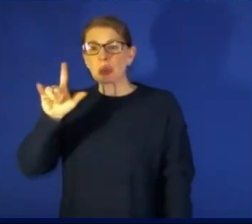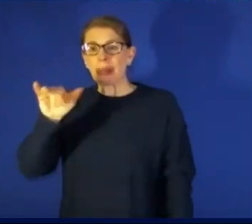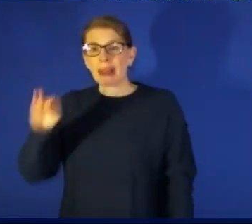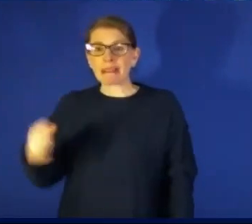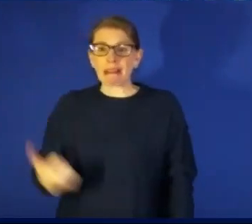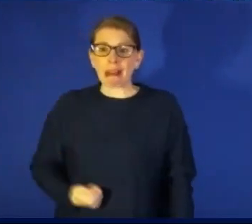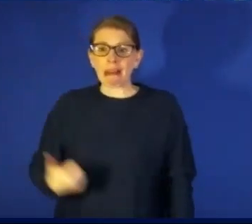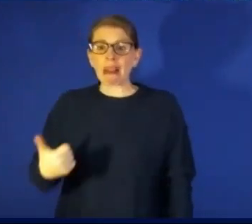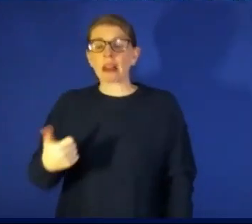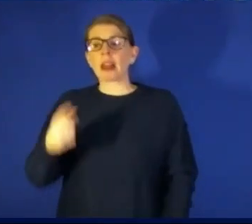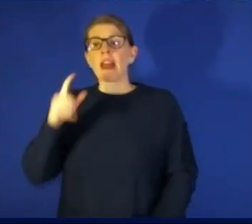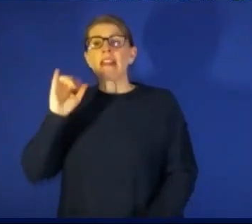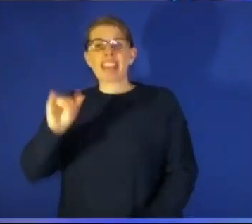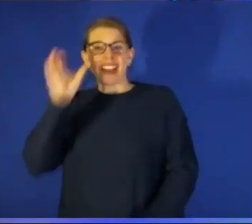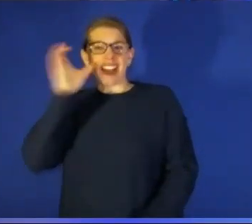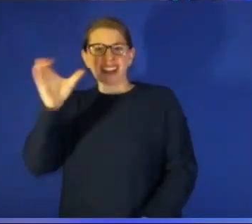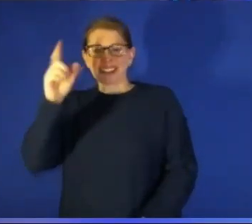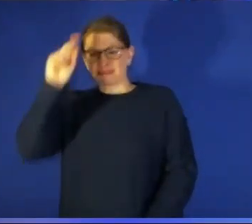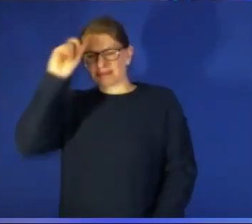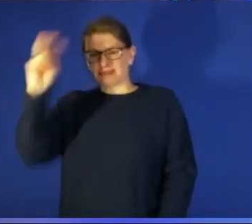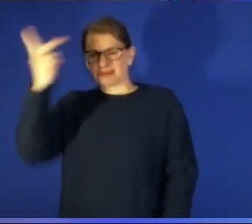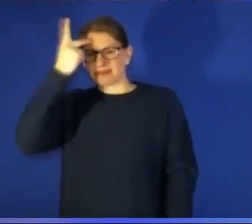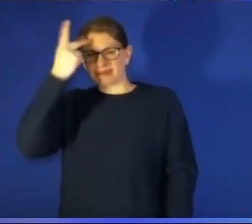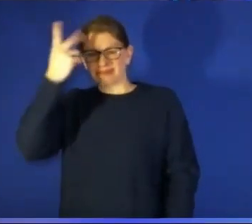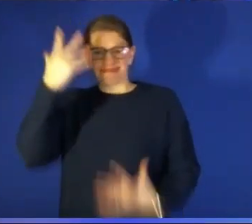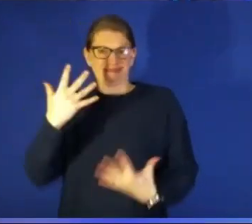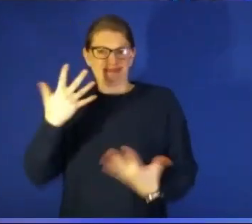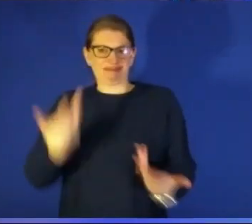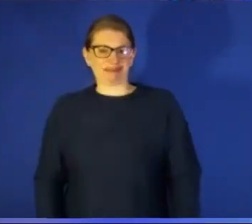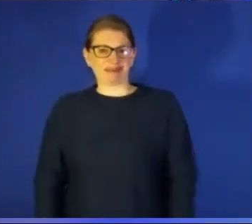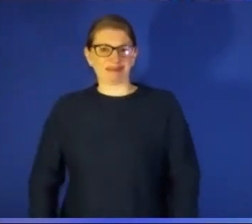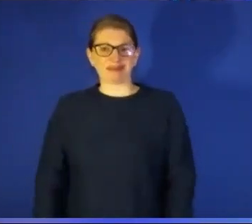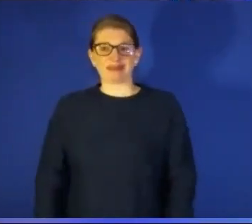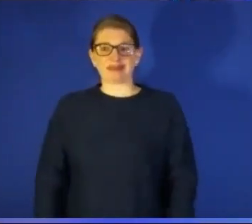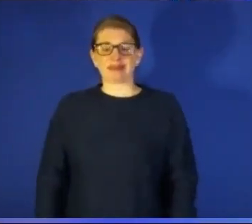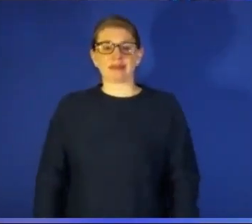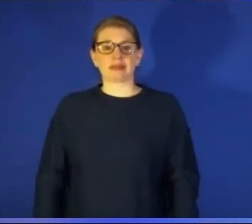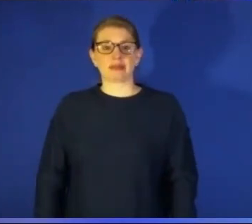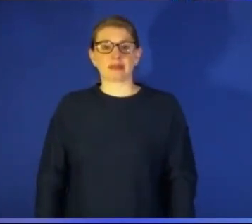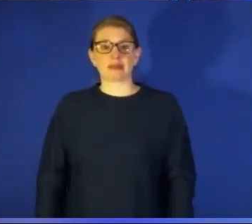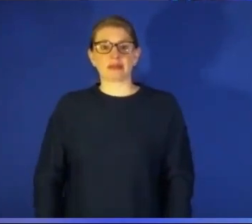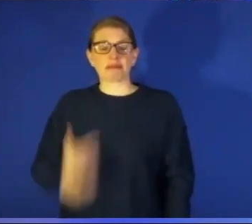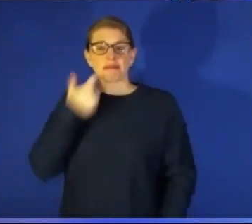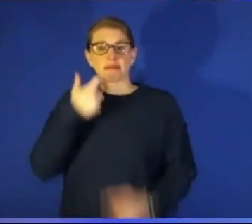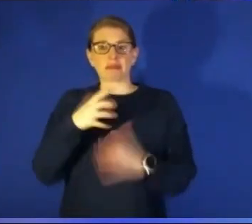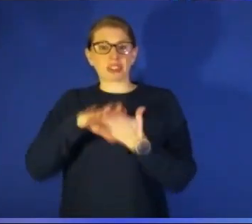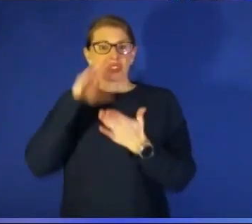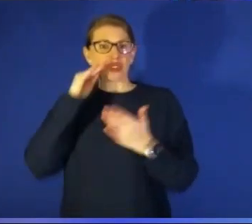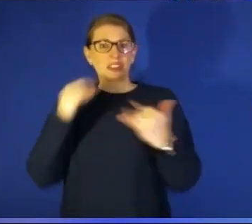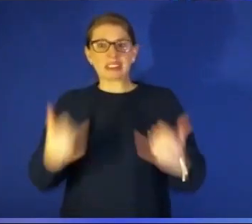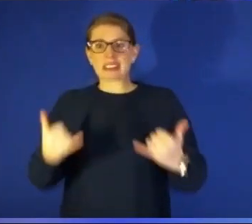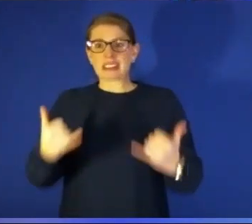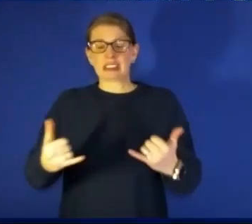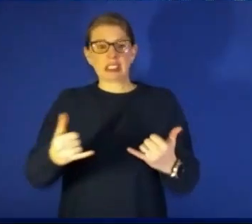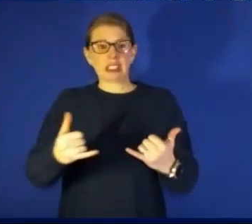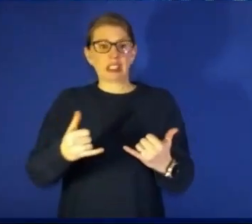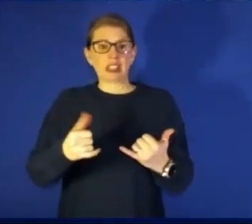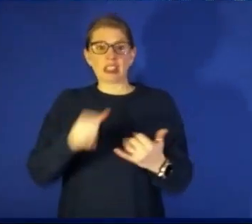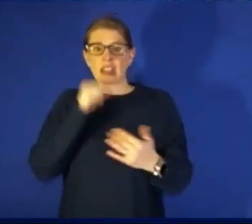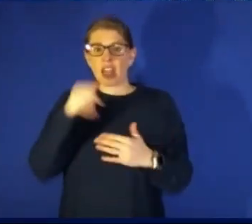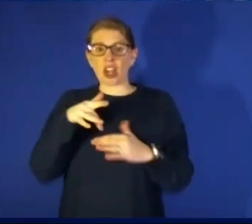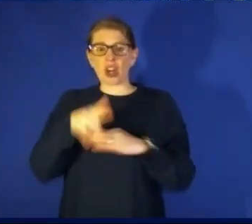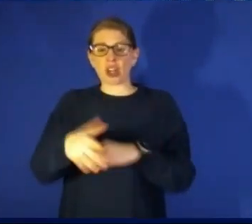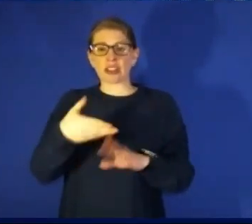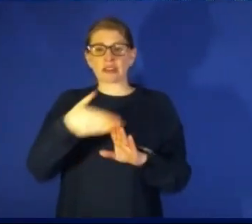unfortunate. Remission is not a word I hear with diabetes often, so that's something I've just learned today. It's not something earlier in my career I think I